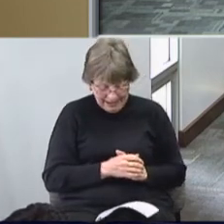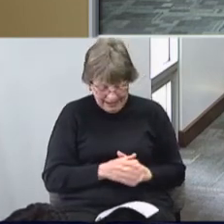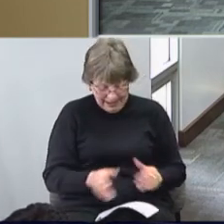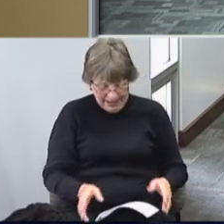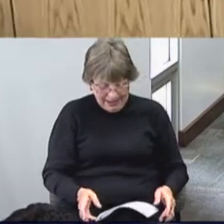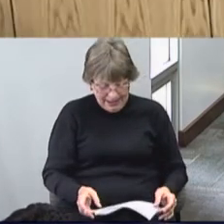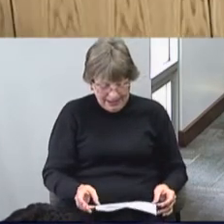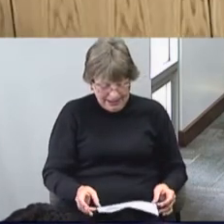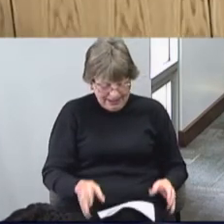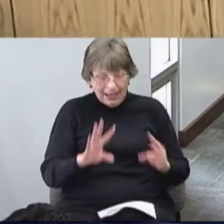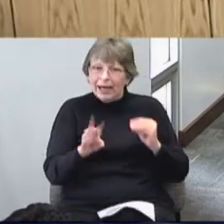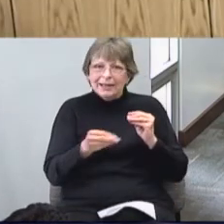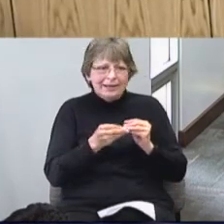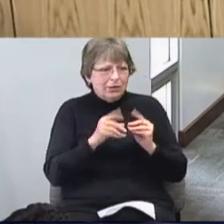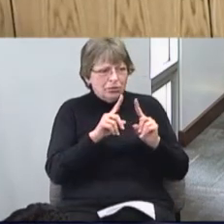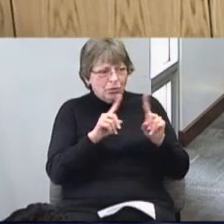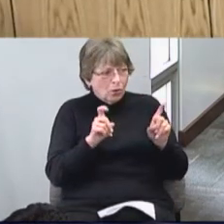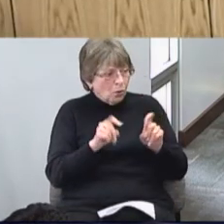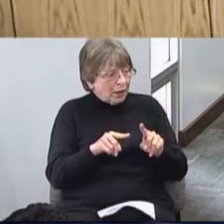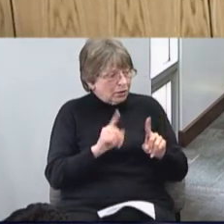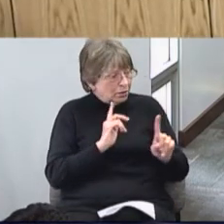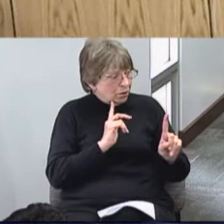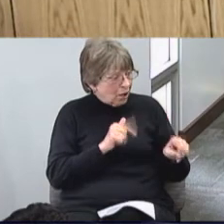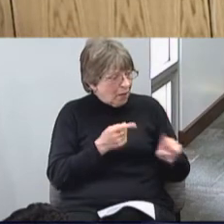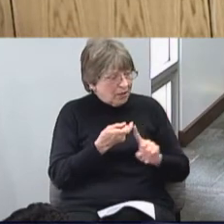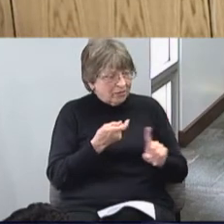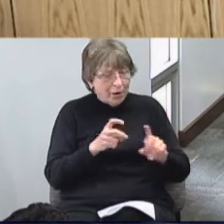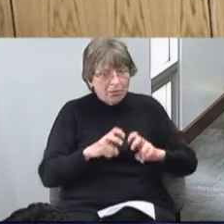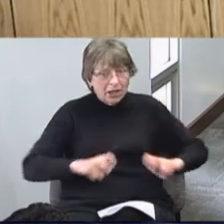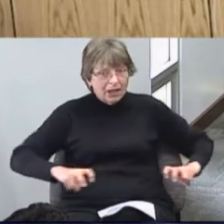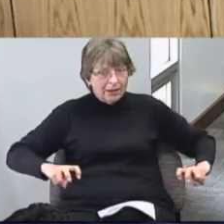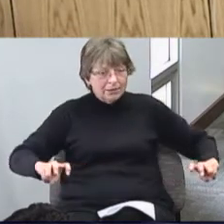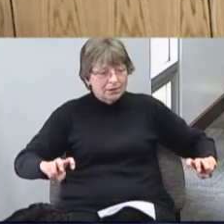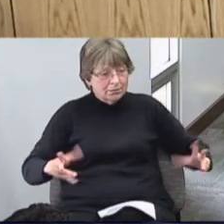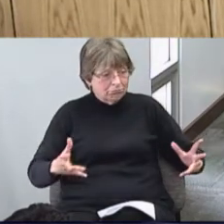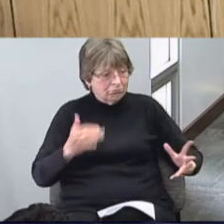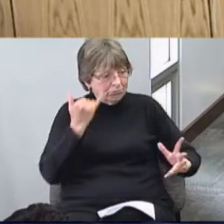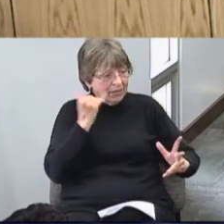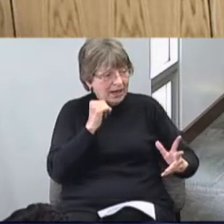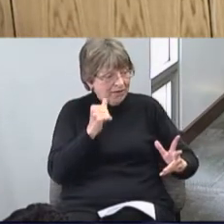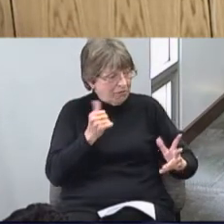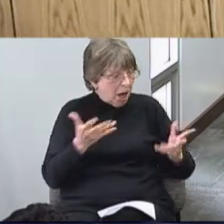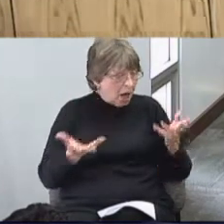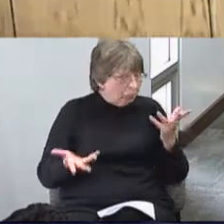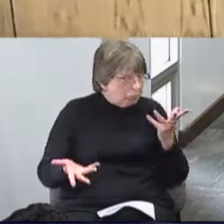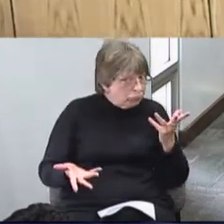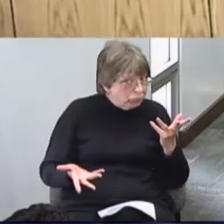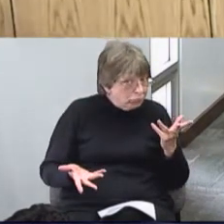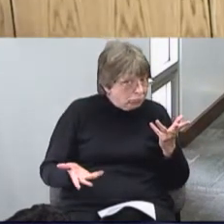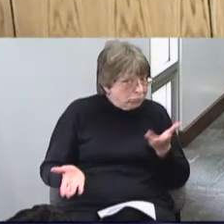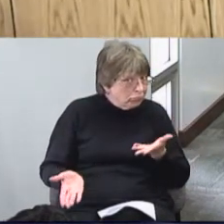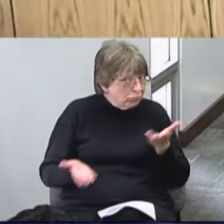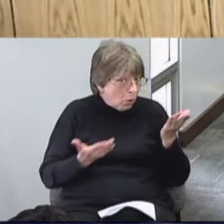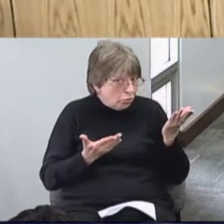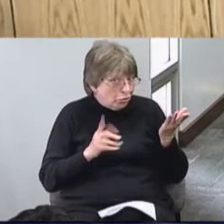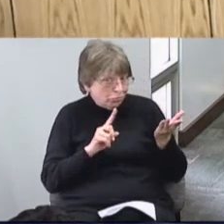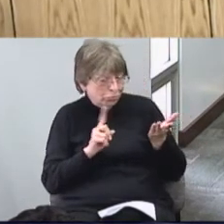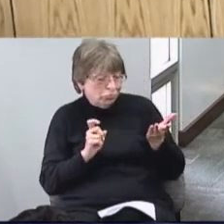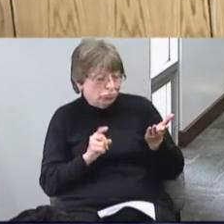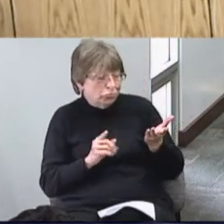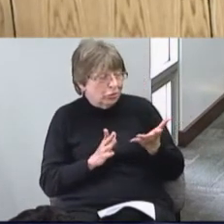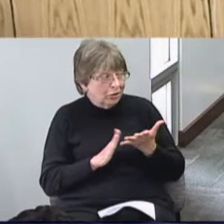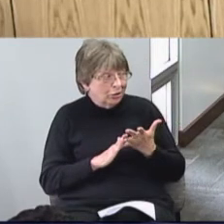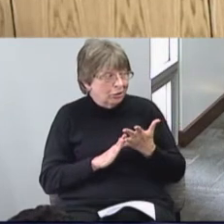Further questions or comments from the council? And if not, I'd entertain a motion on this item.